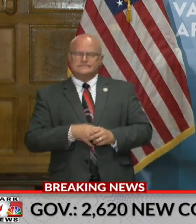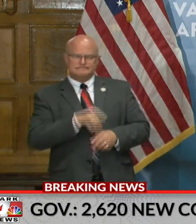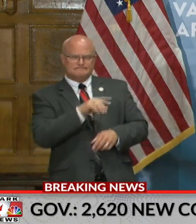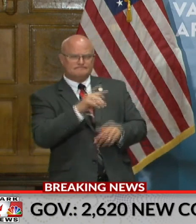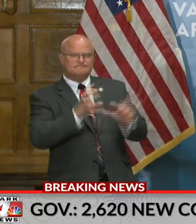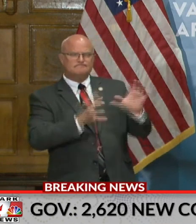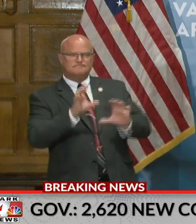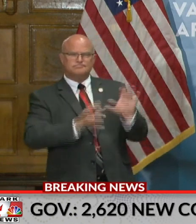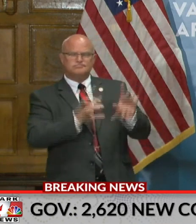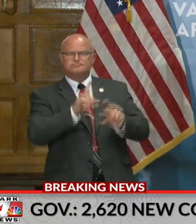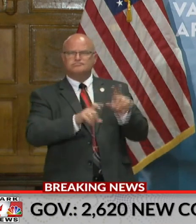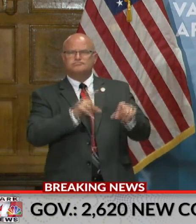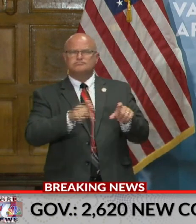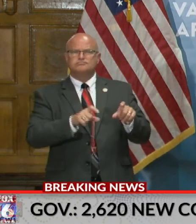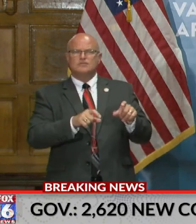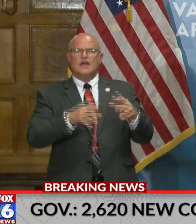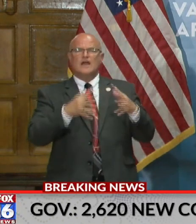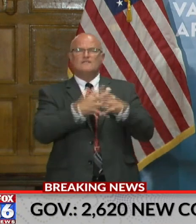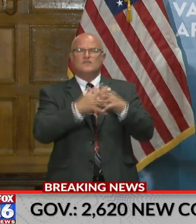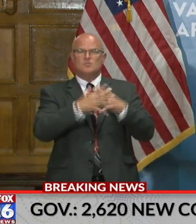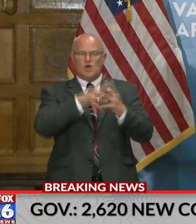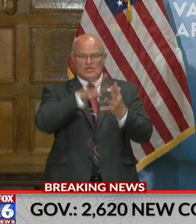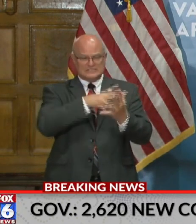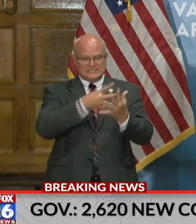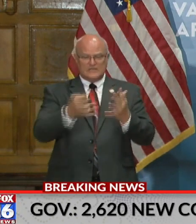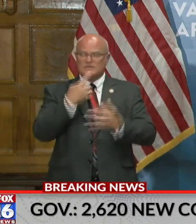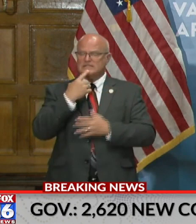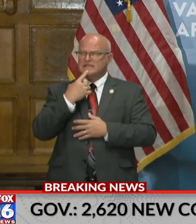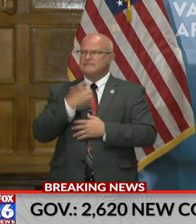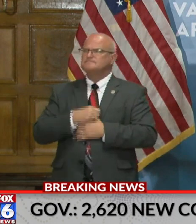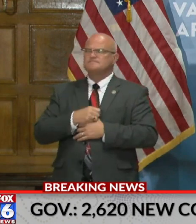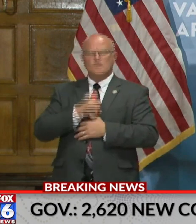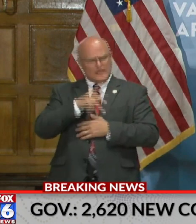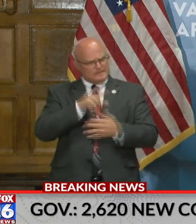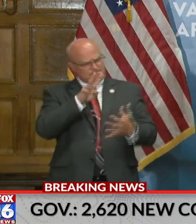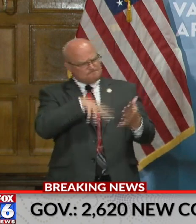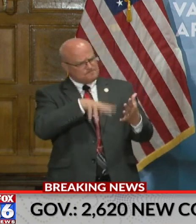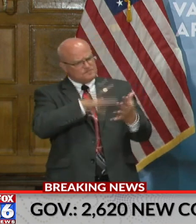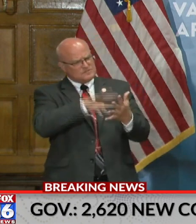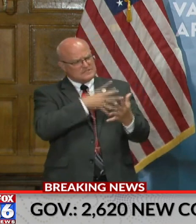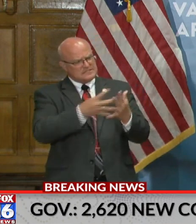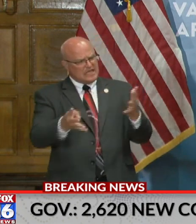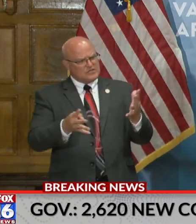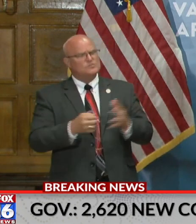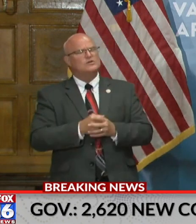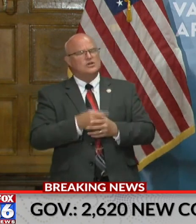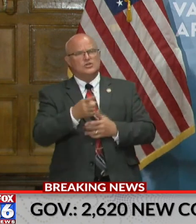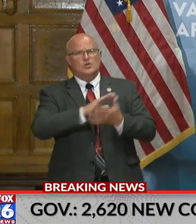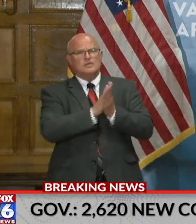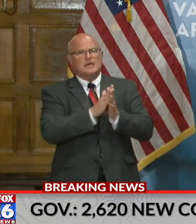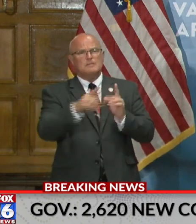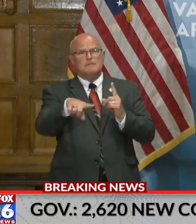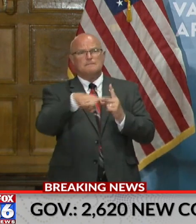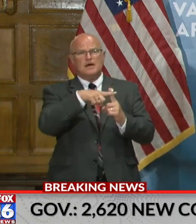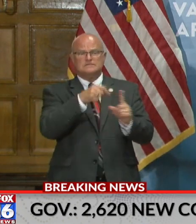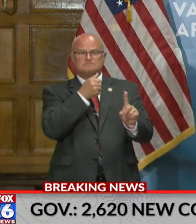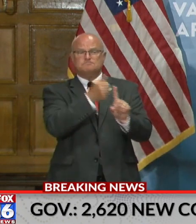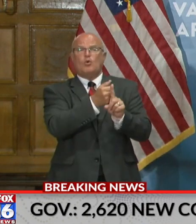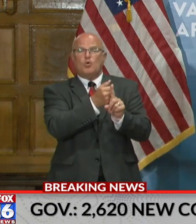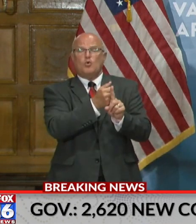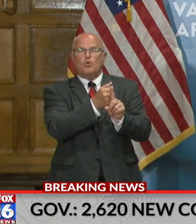continued the conversation, and she got his football schedule, and she said, "Well, let's just look at this. If you become a positive